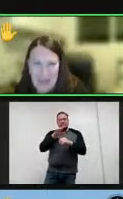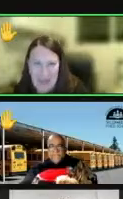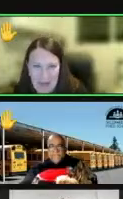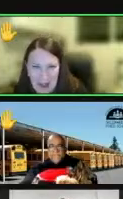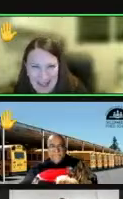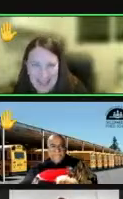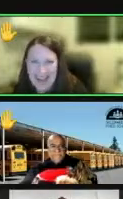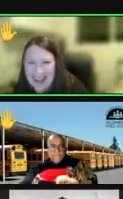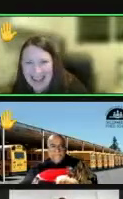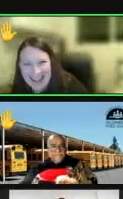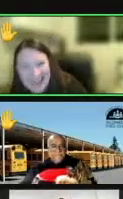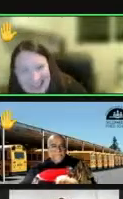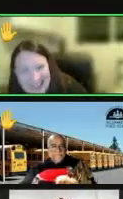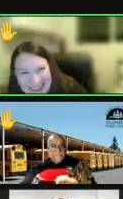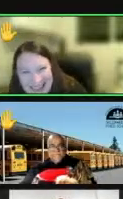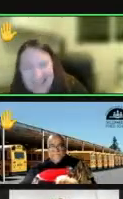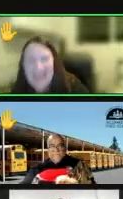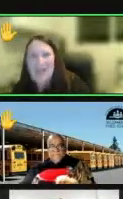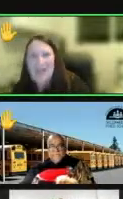what I'm trying to say?